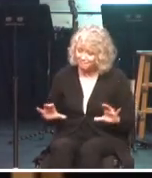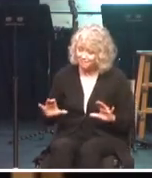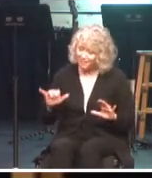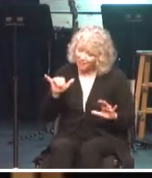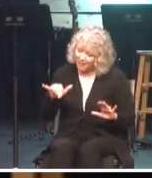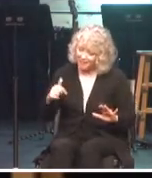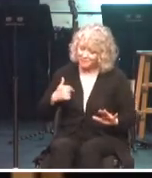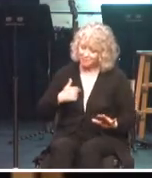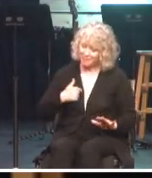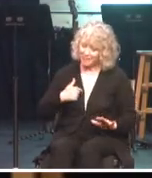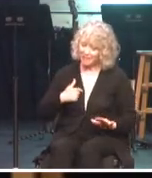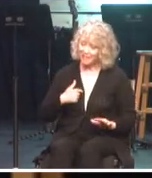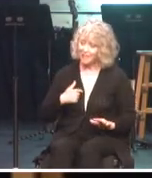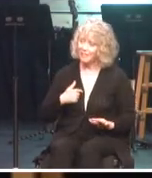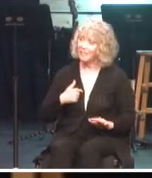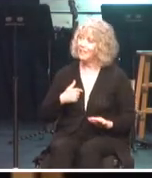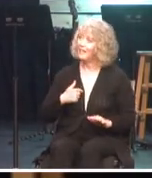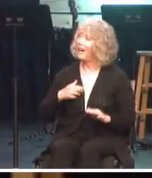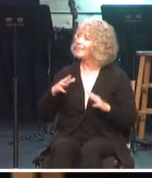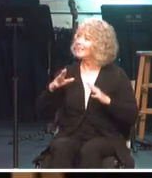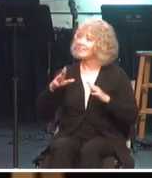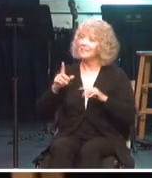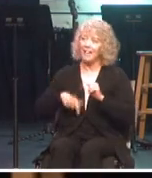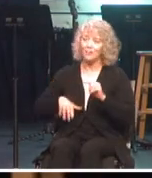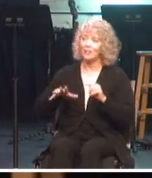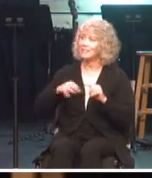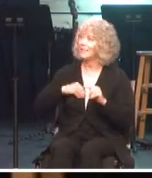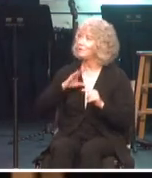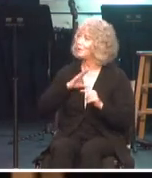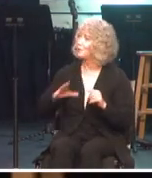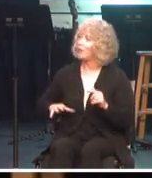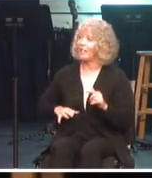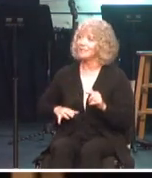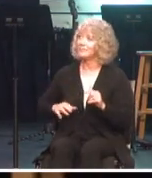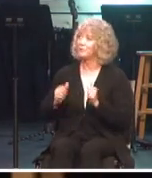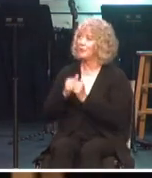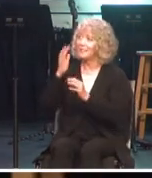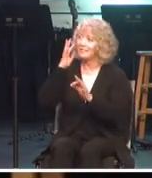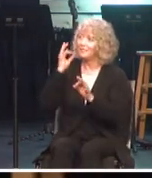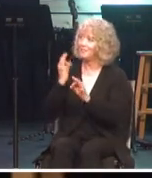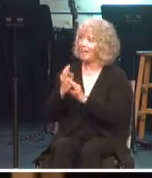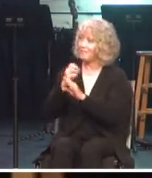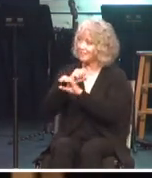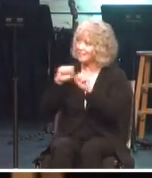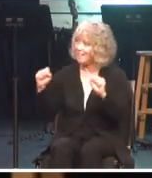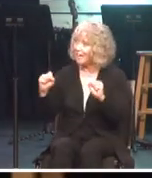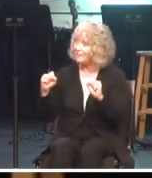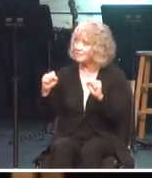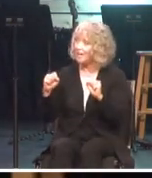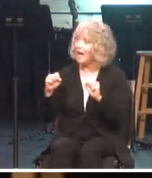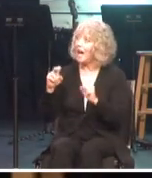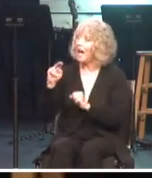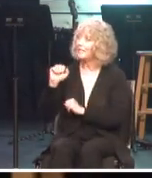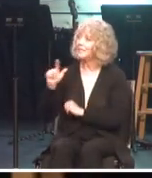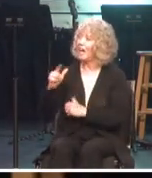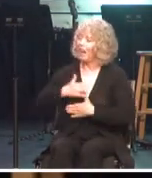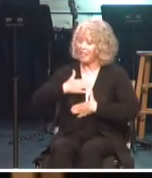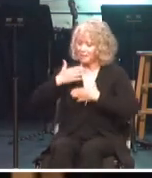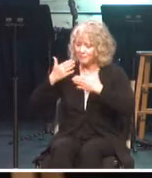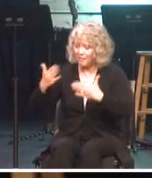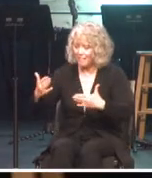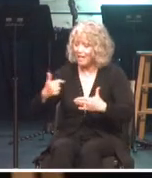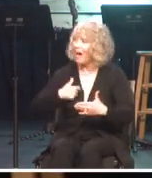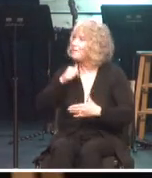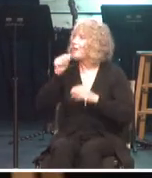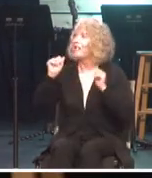You cannot come to Christ in saving faith unless you concede your complete inability and radical